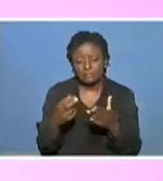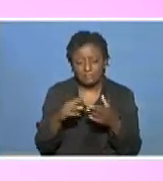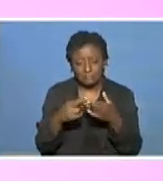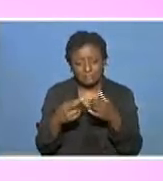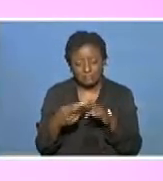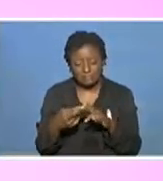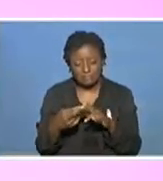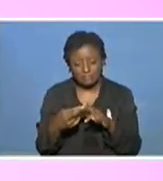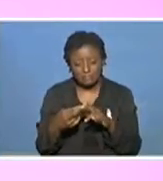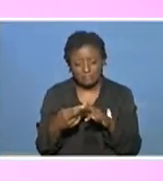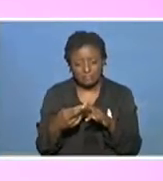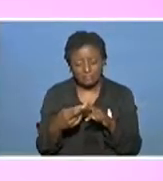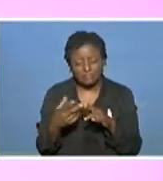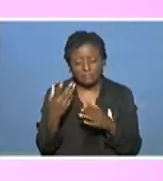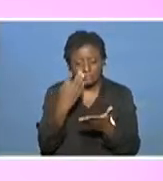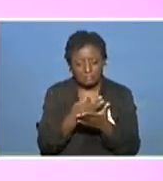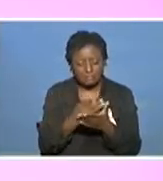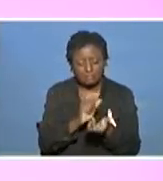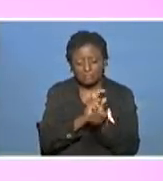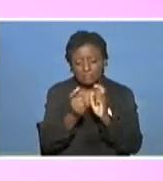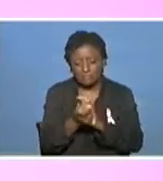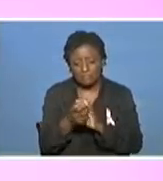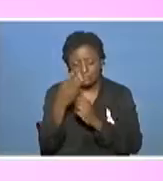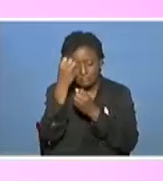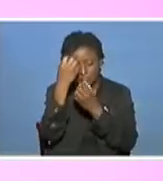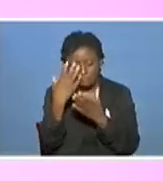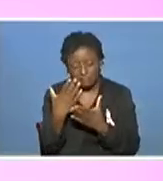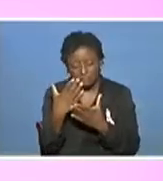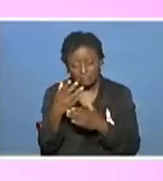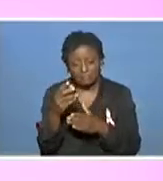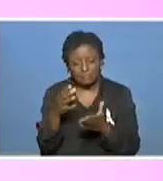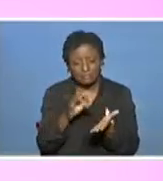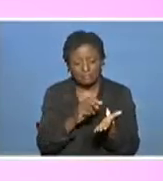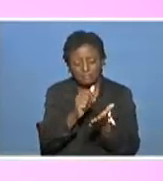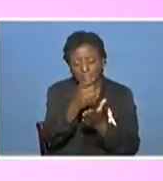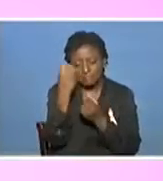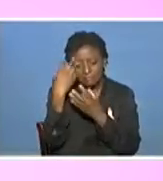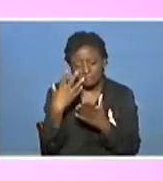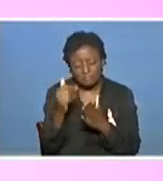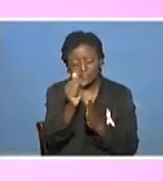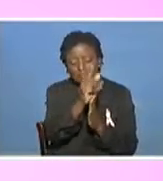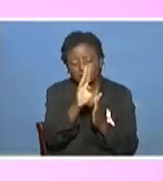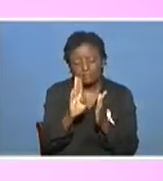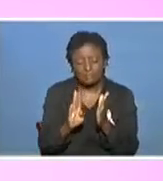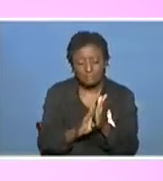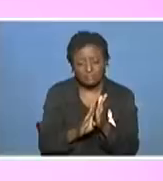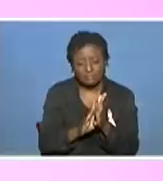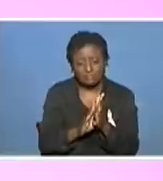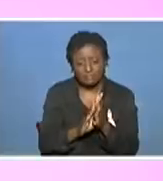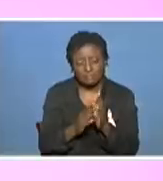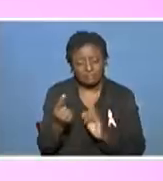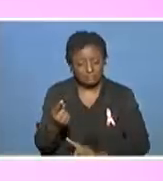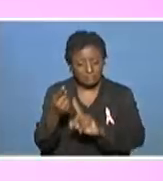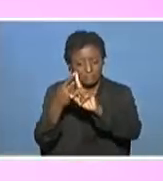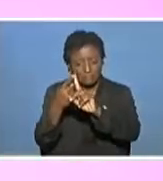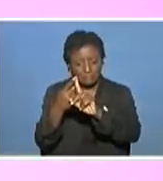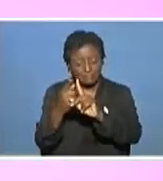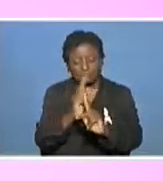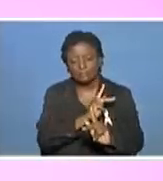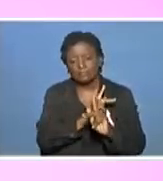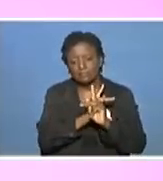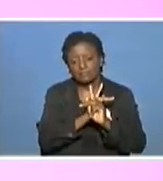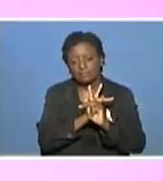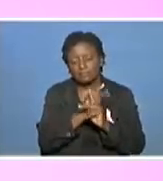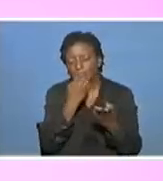of financial account information bill, an amendment to the 2016 legislation. The aim to safeguard the